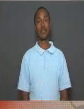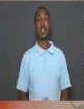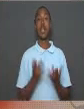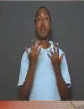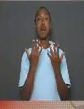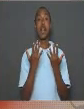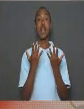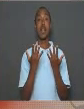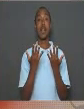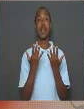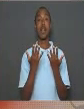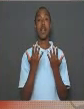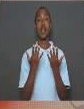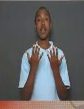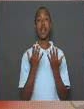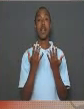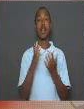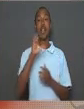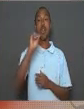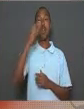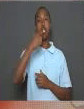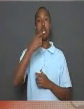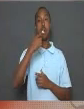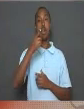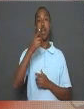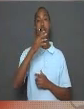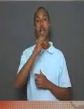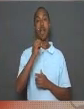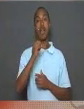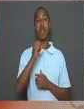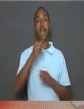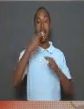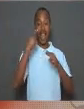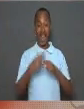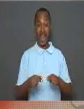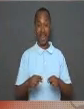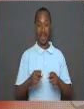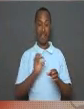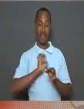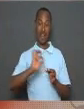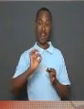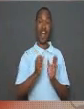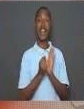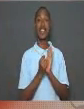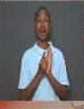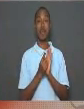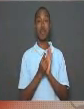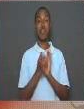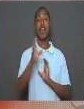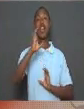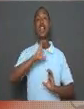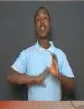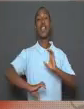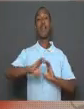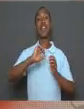Burning a log and frying an egg are examples of